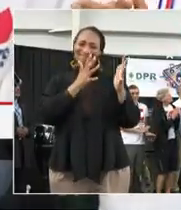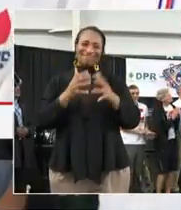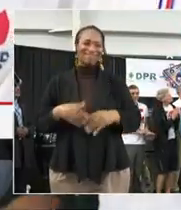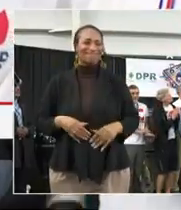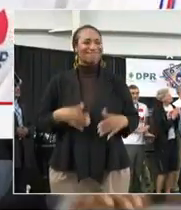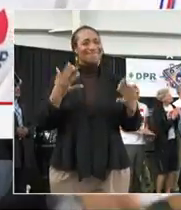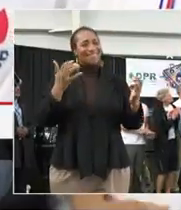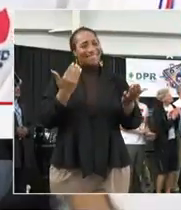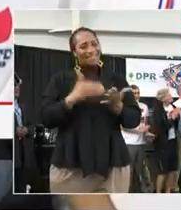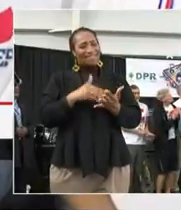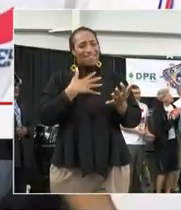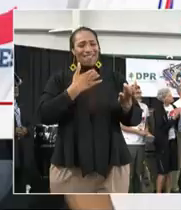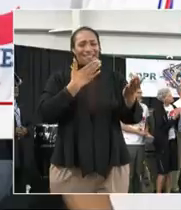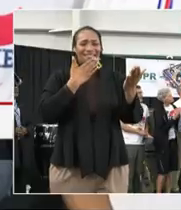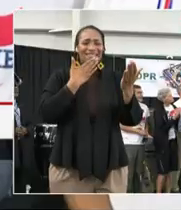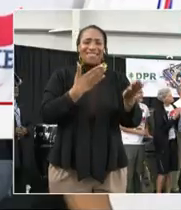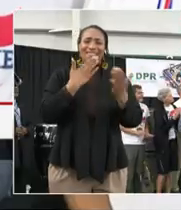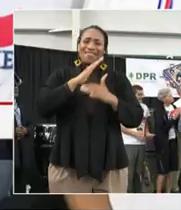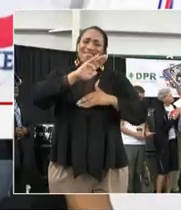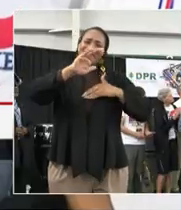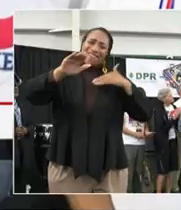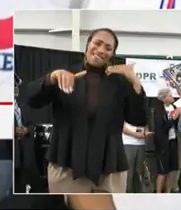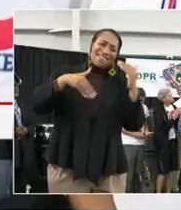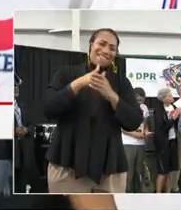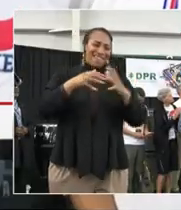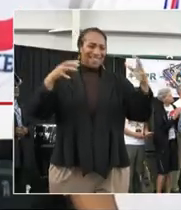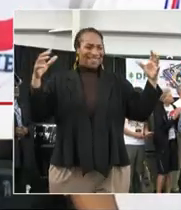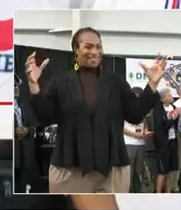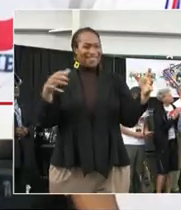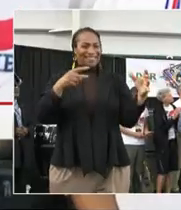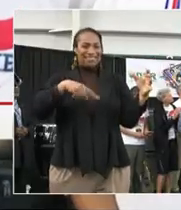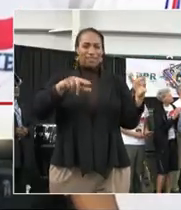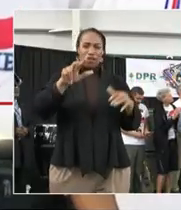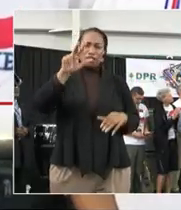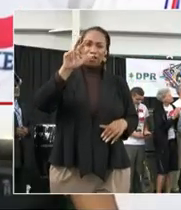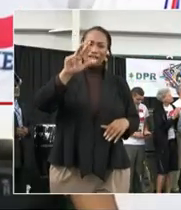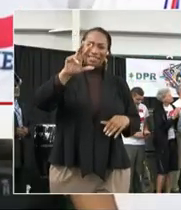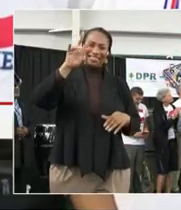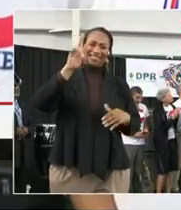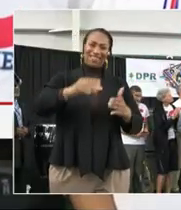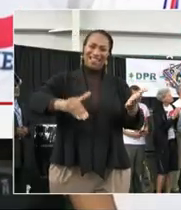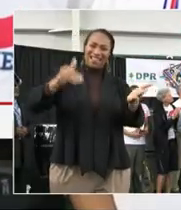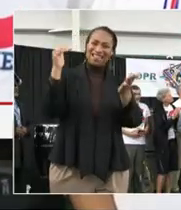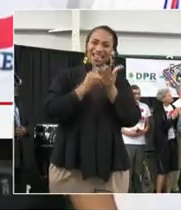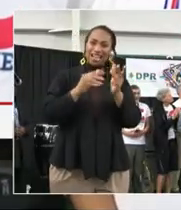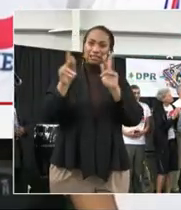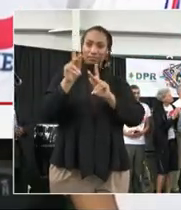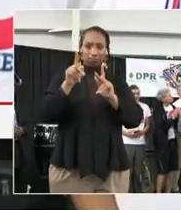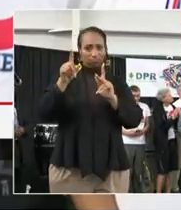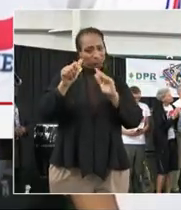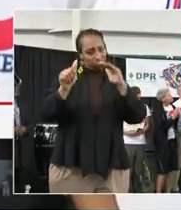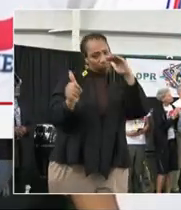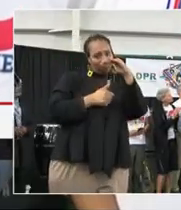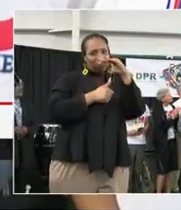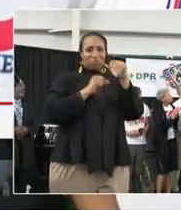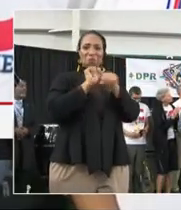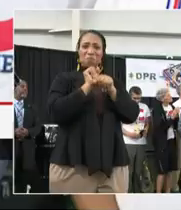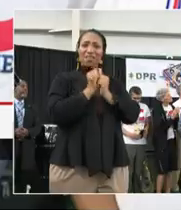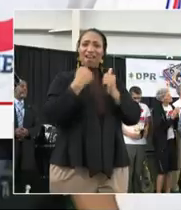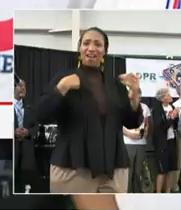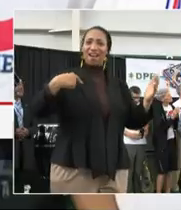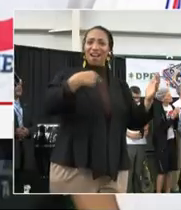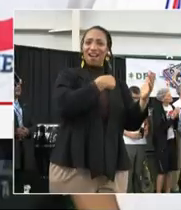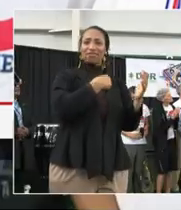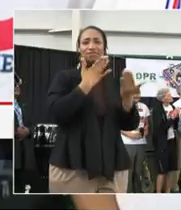the 37,000 people who work for you and work for us in the government, who make sure that